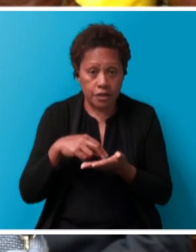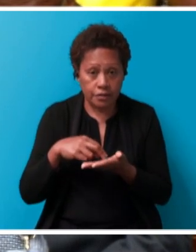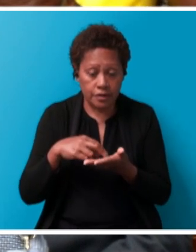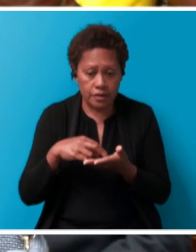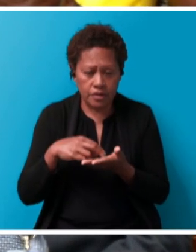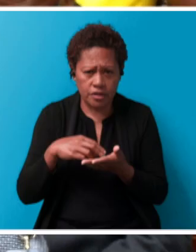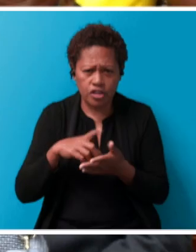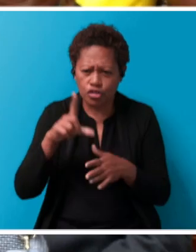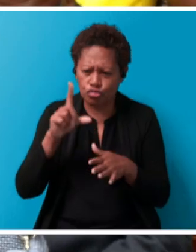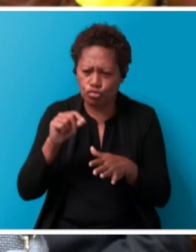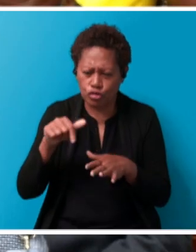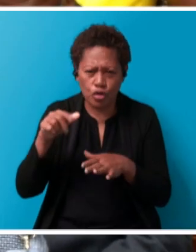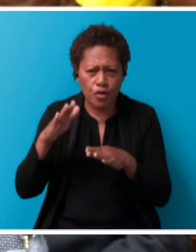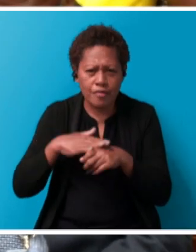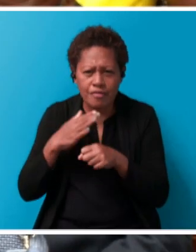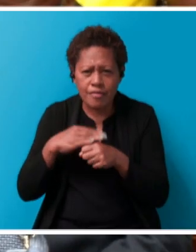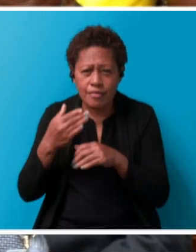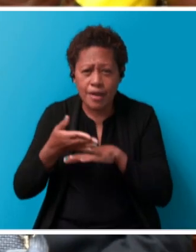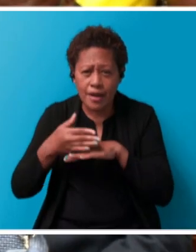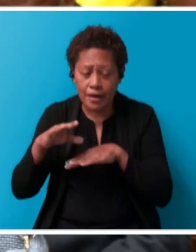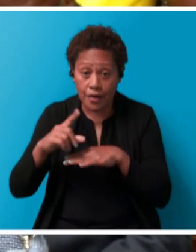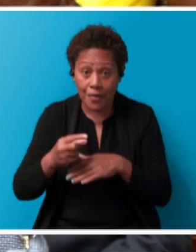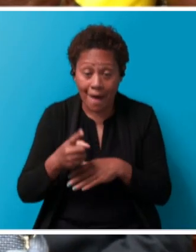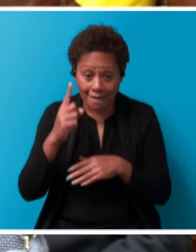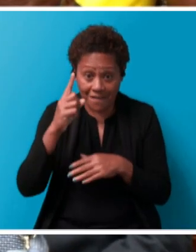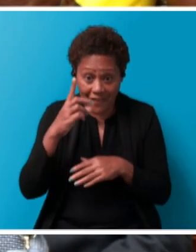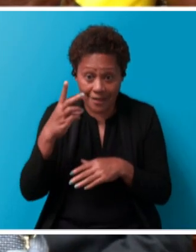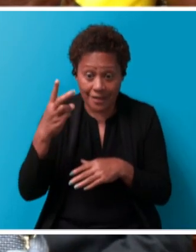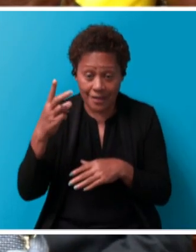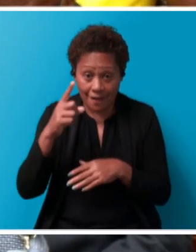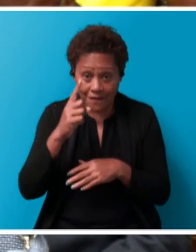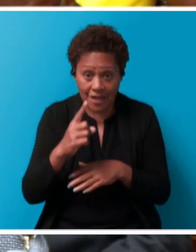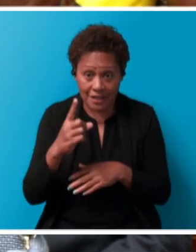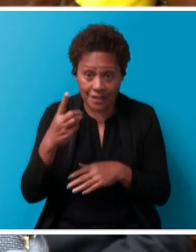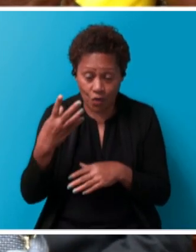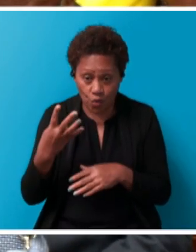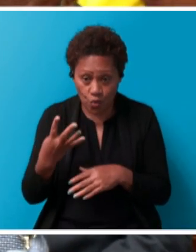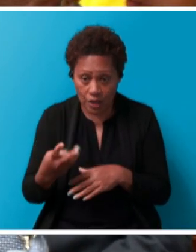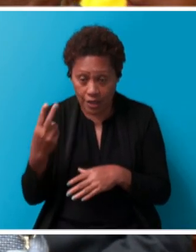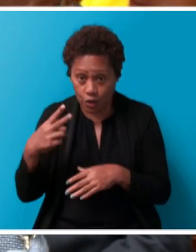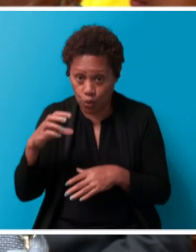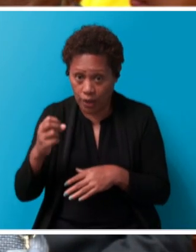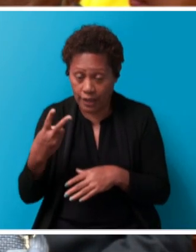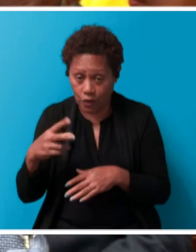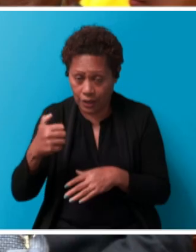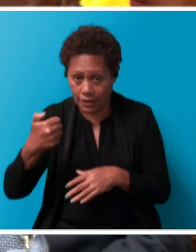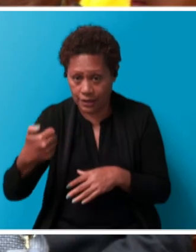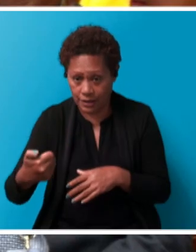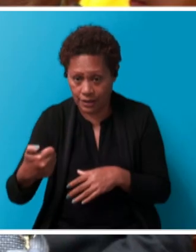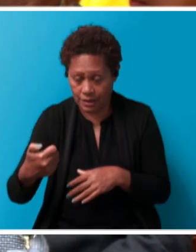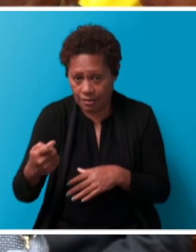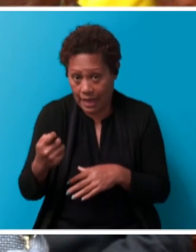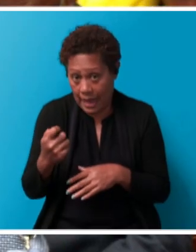expected to commence in the first quarter of 2026, with completion towards the end of the year or early 2027.